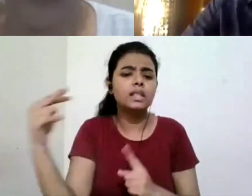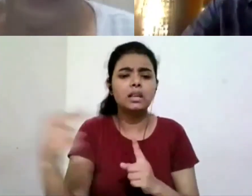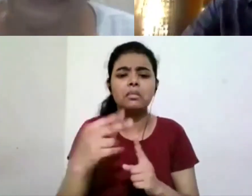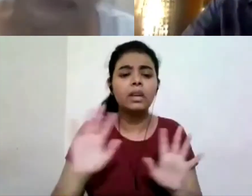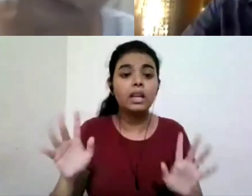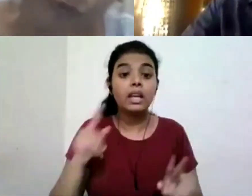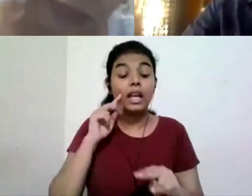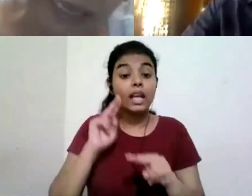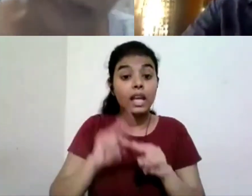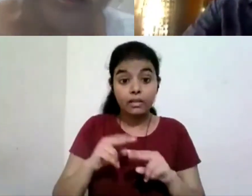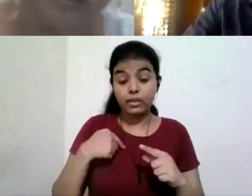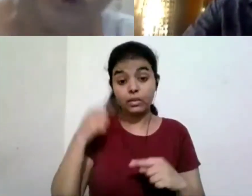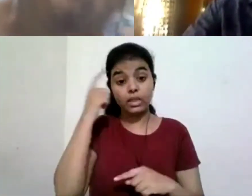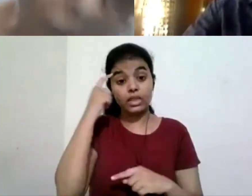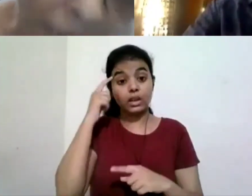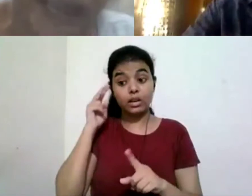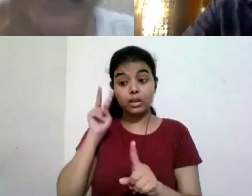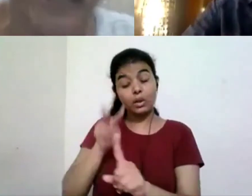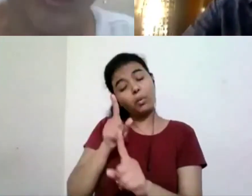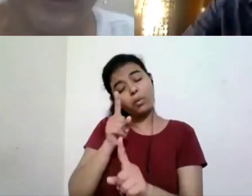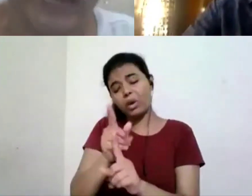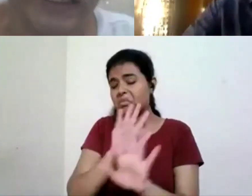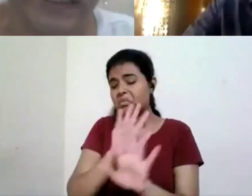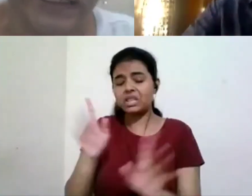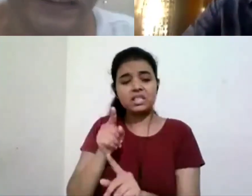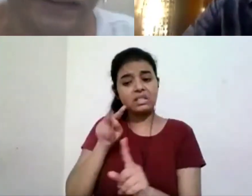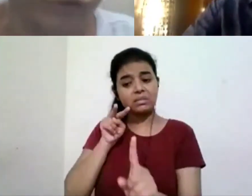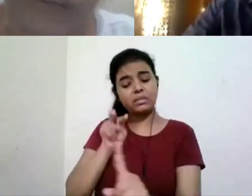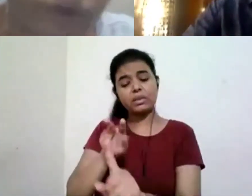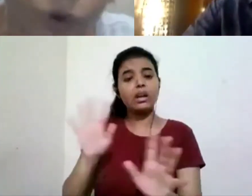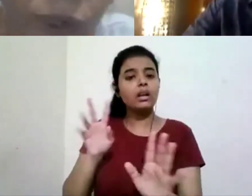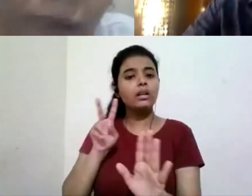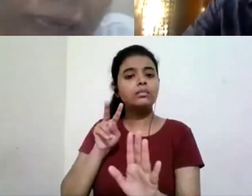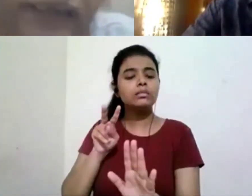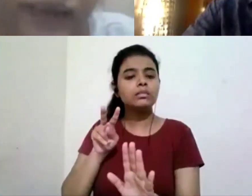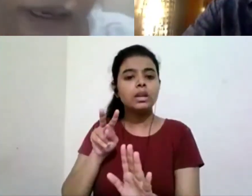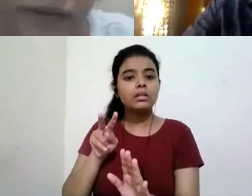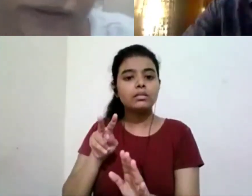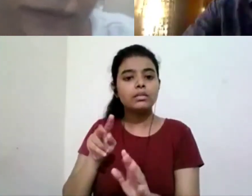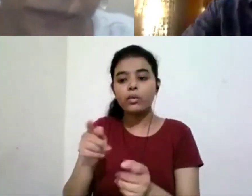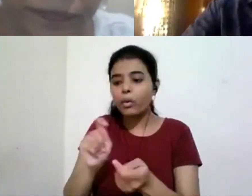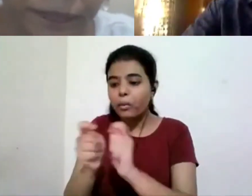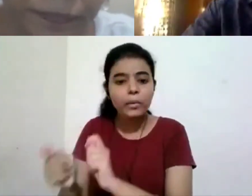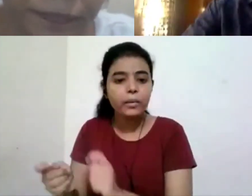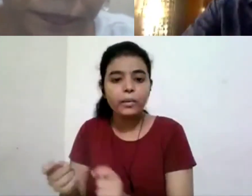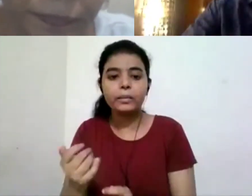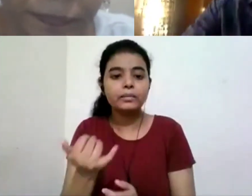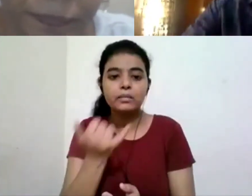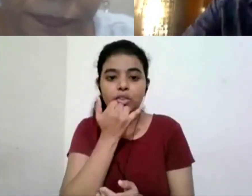But if you see, if you think this is the only lens through which I can see it, you'll never want to correct it either.